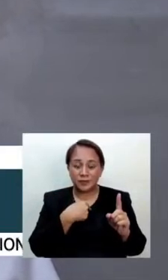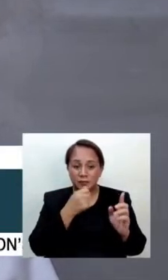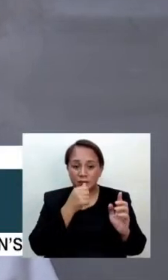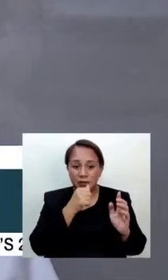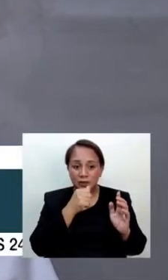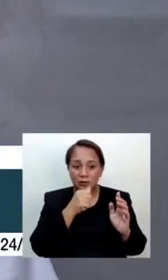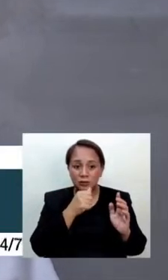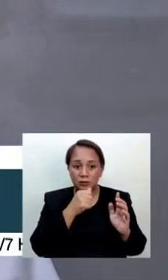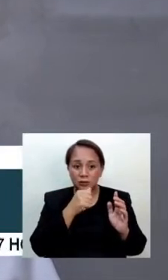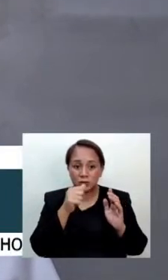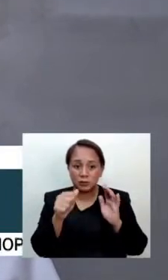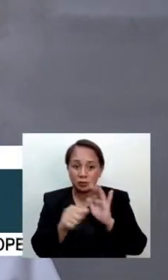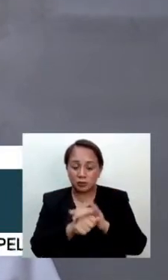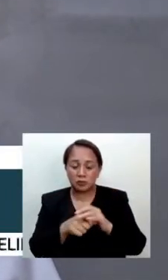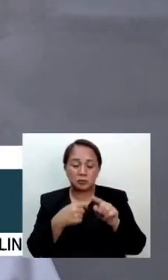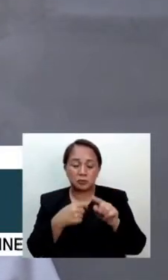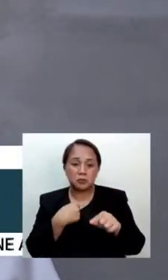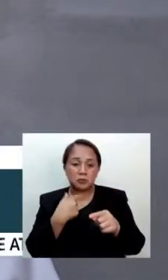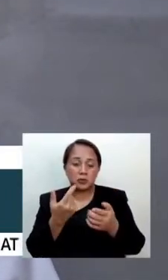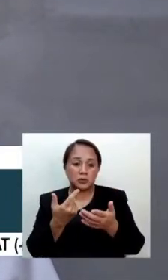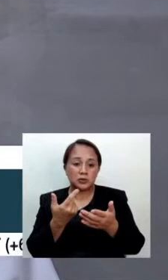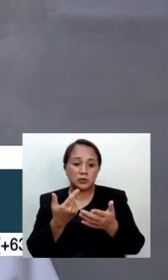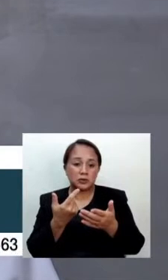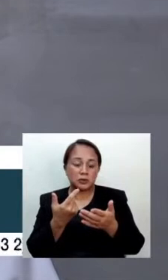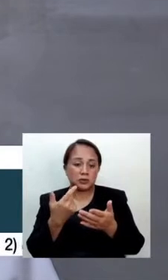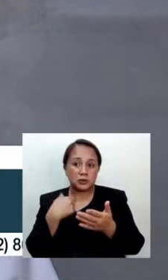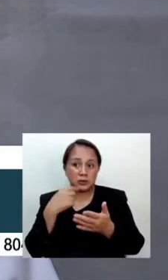Secretary Aguirre again.